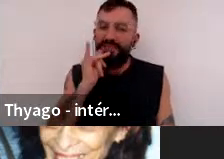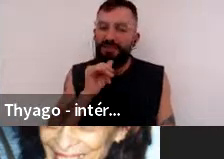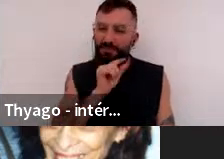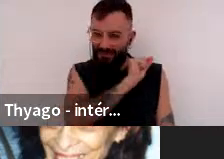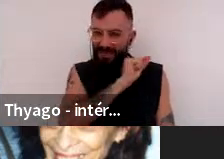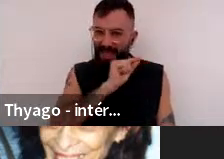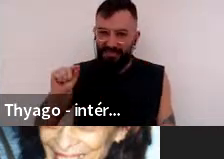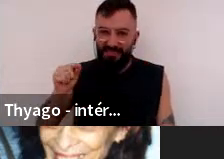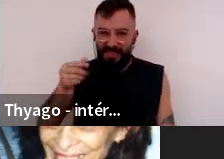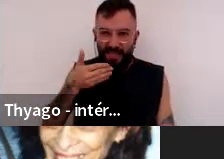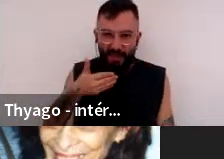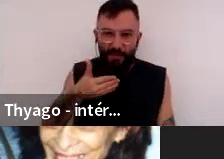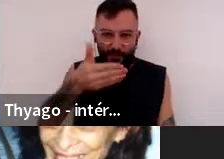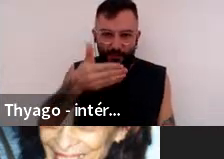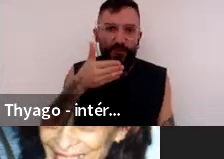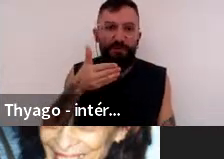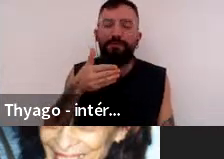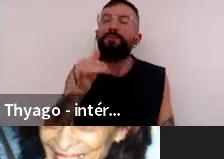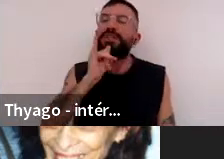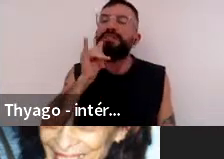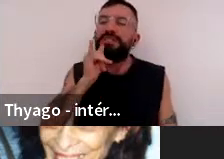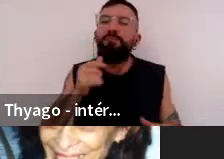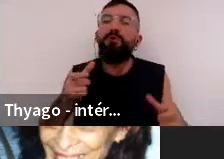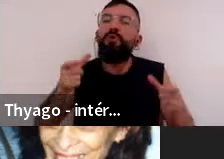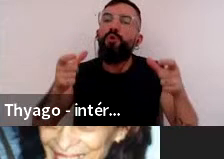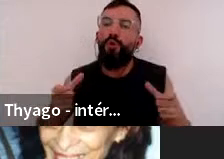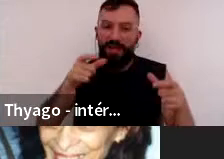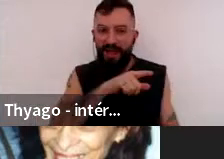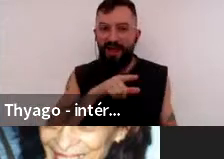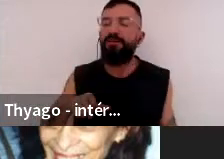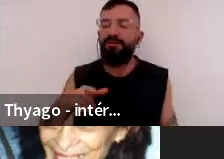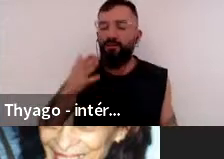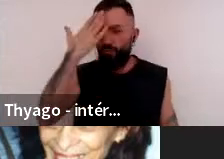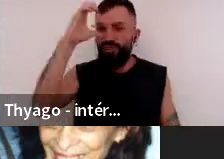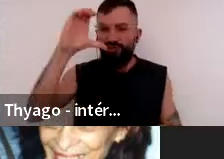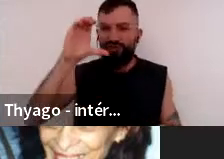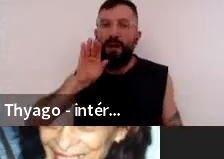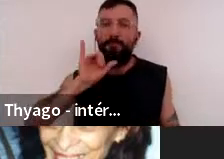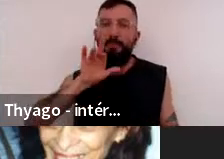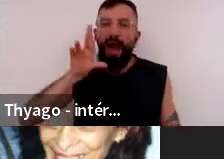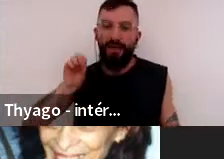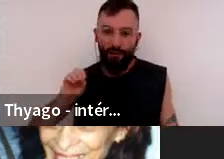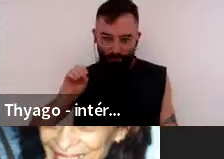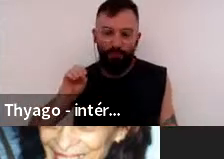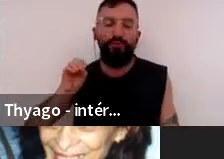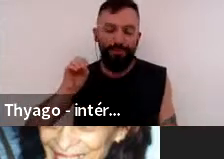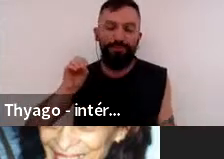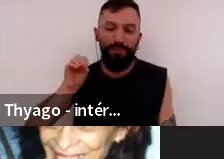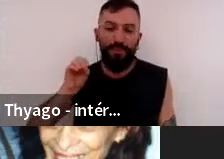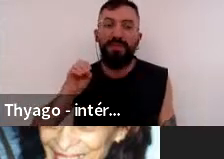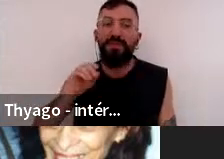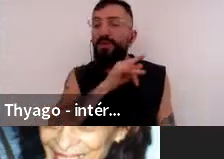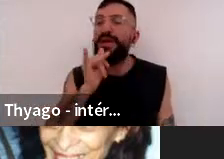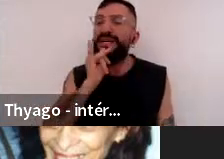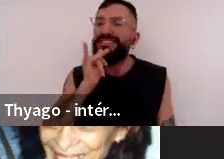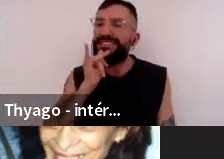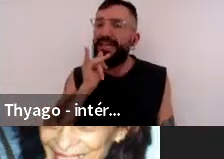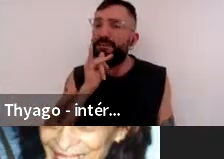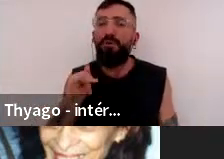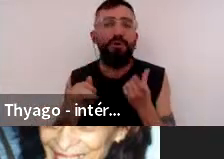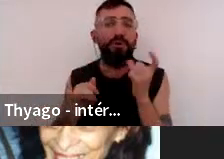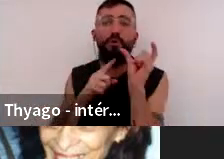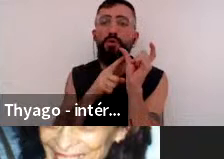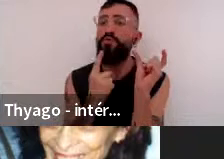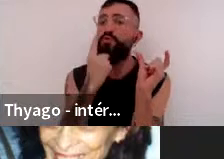I will cite Curitiba's neighborhoods. An example of a simple toponym would